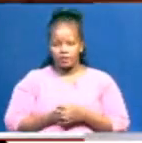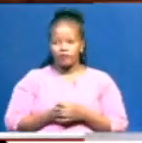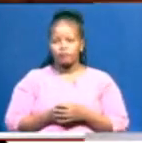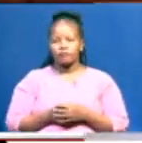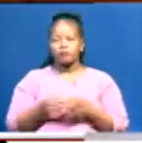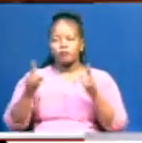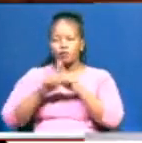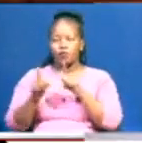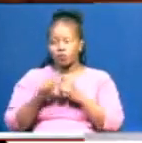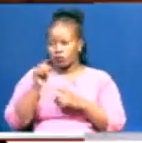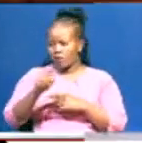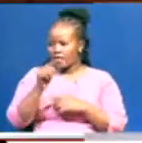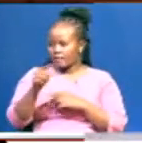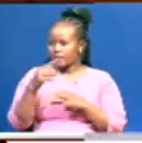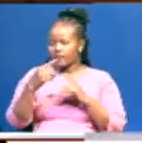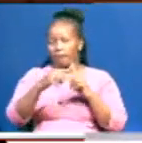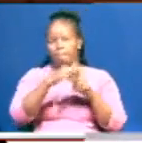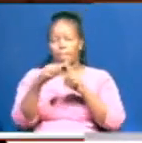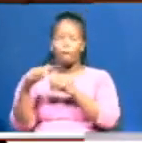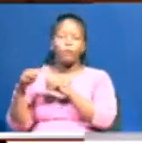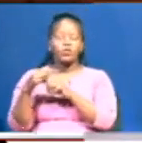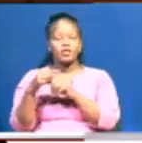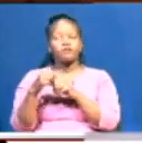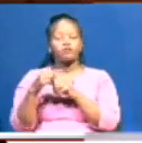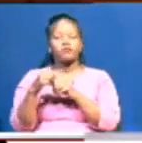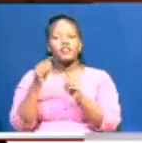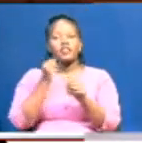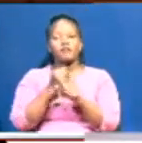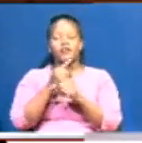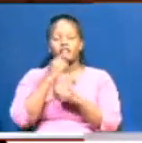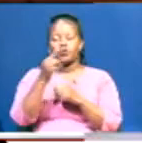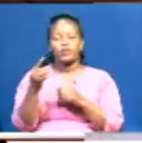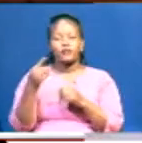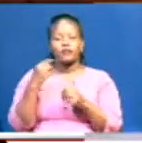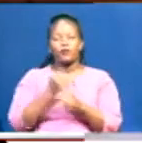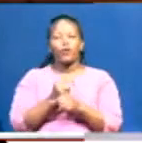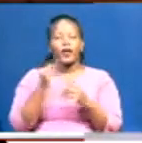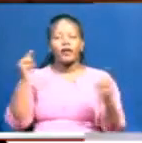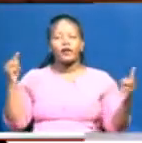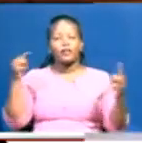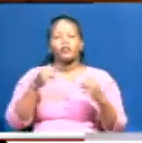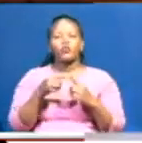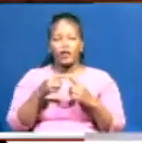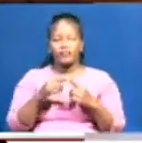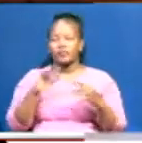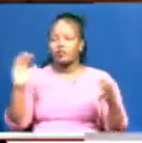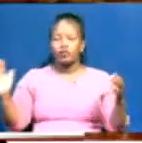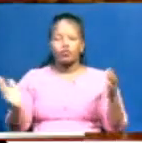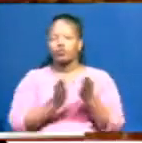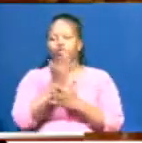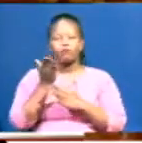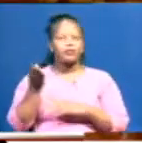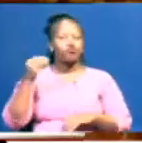That is a positive way of working towards dealing with this thing called